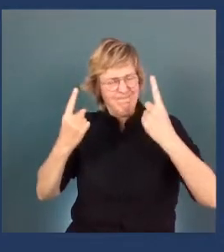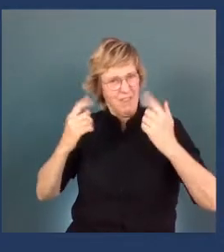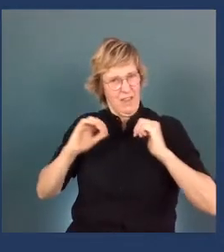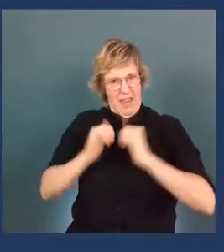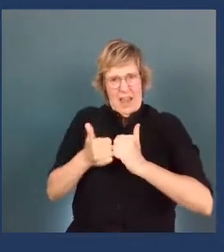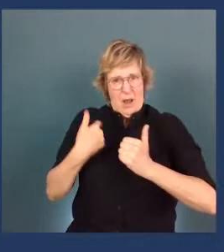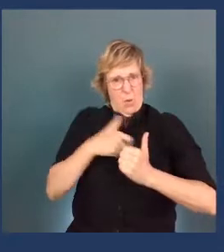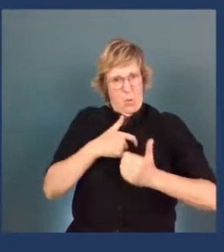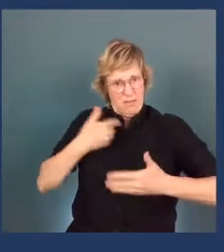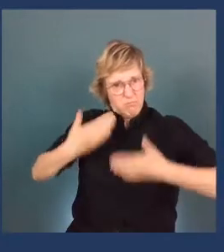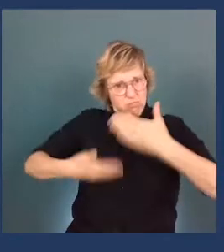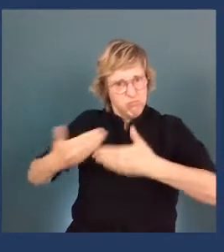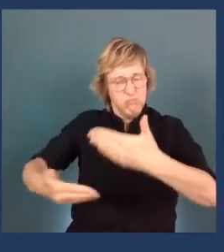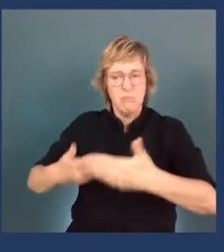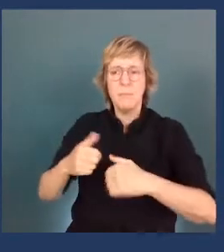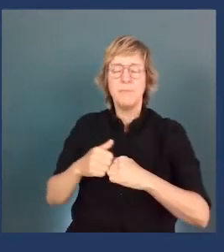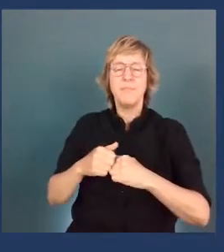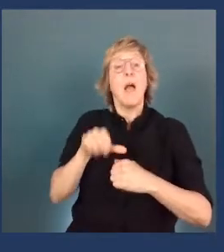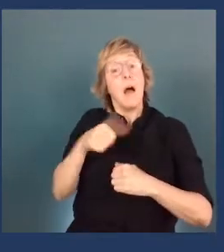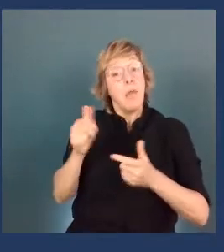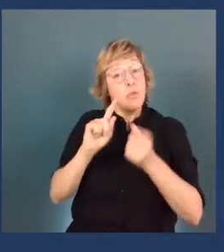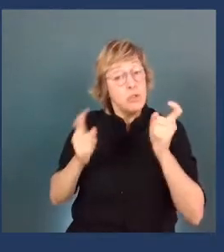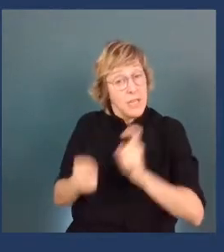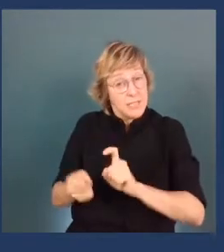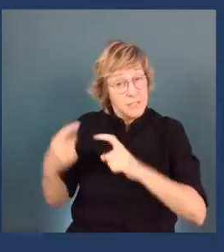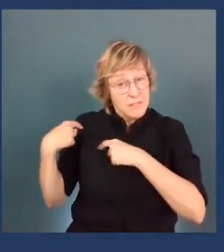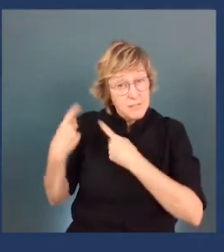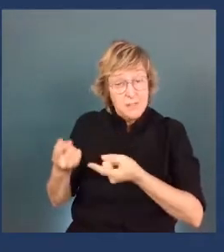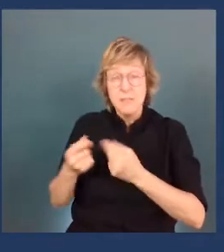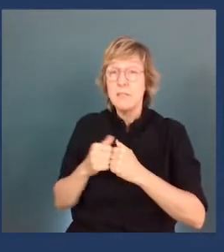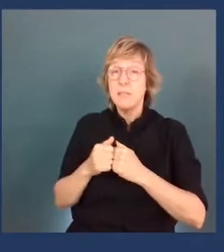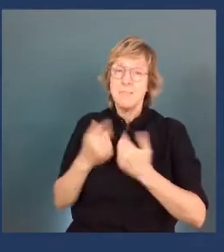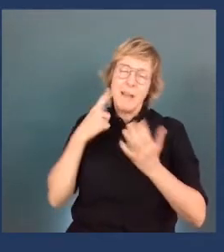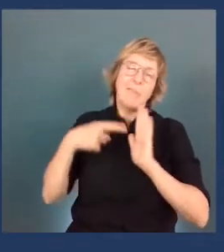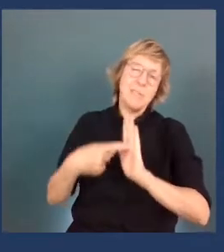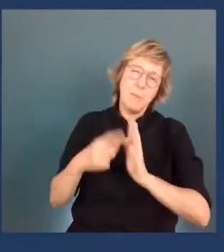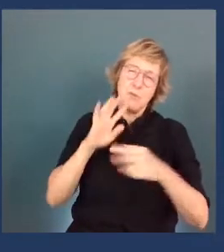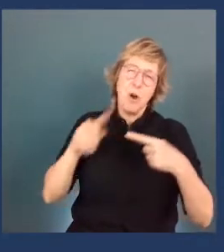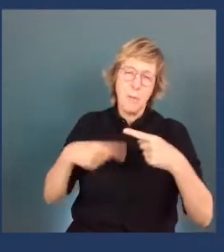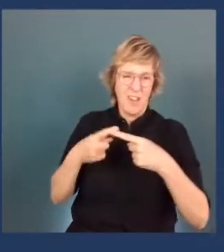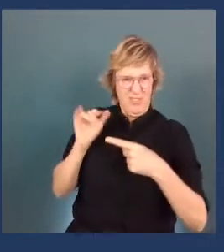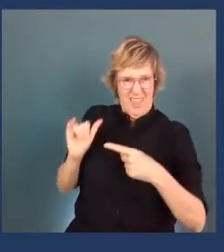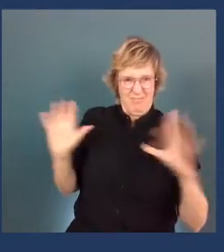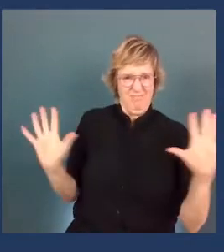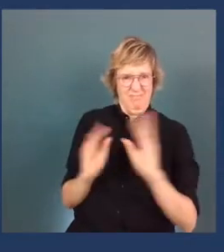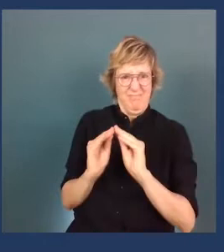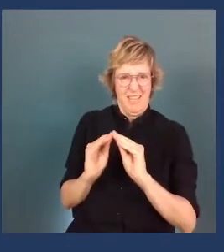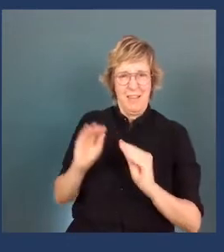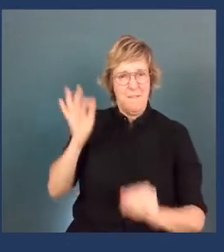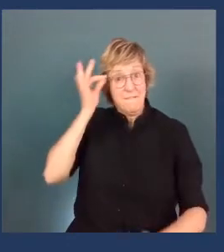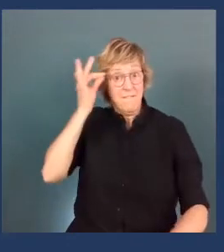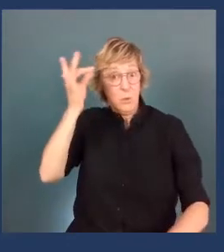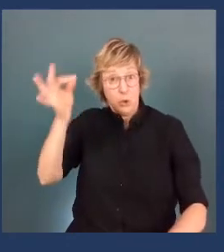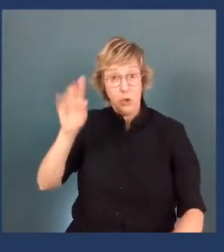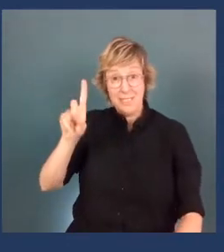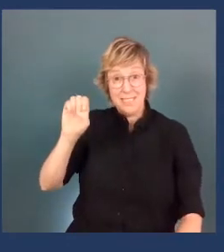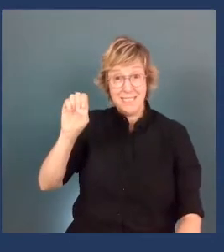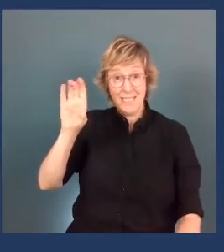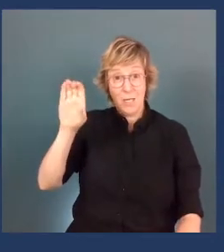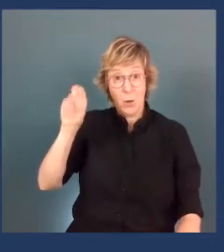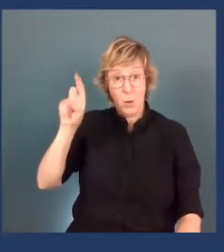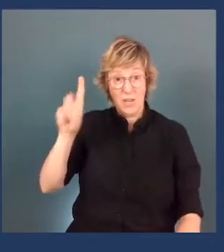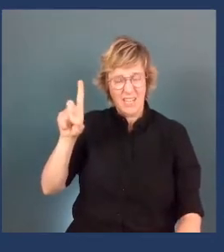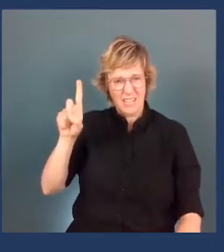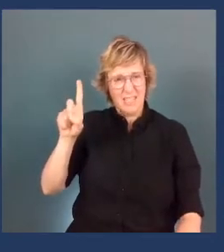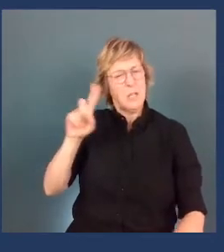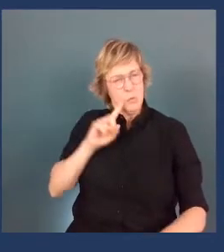topic. But other changes that we've made, as I mentioned earlier, when we talked about Future Decoded, is just how we run events. I mean, I'm